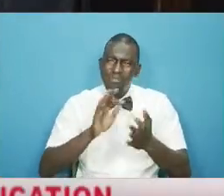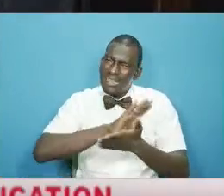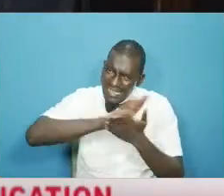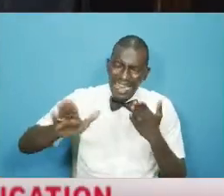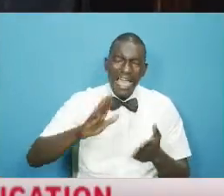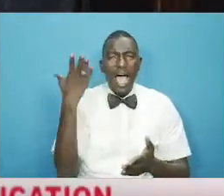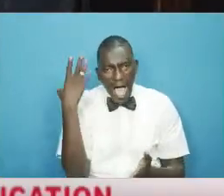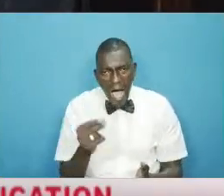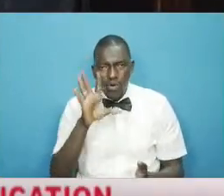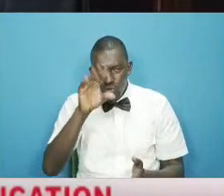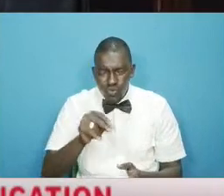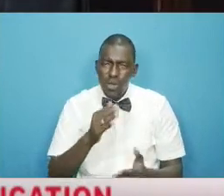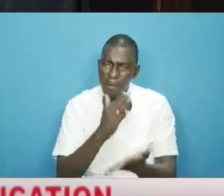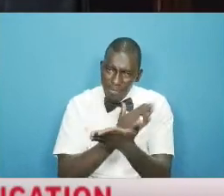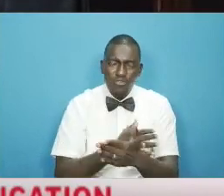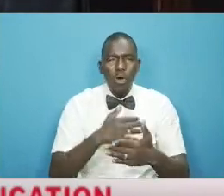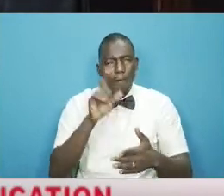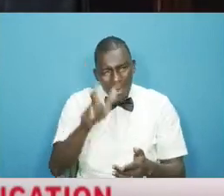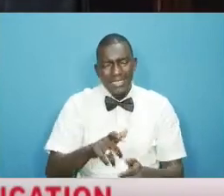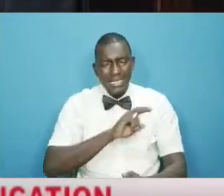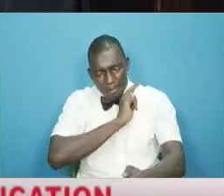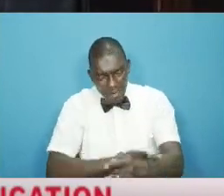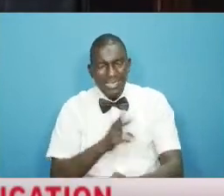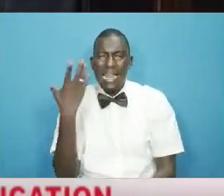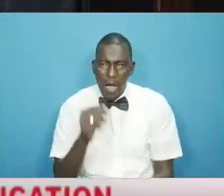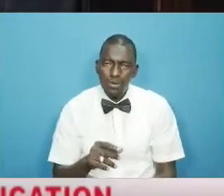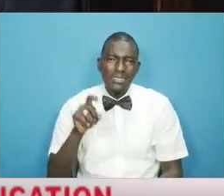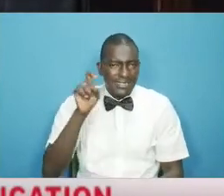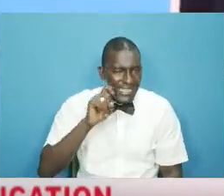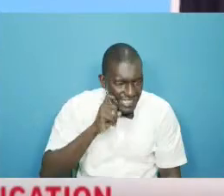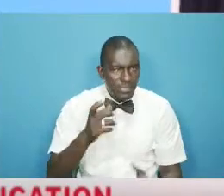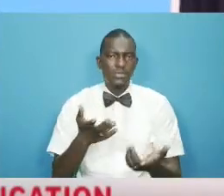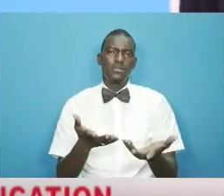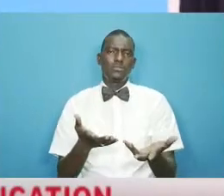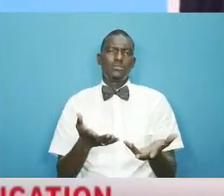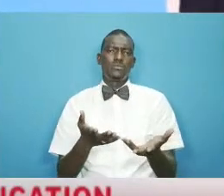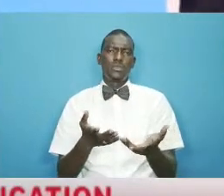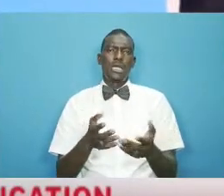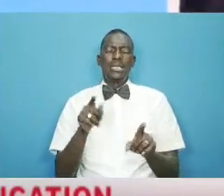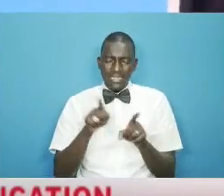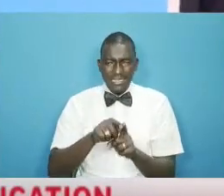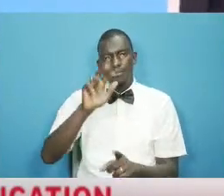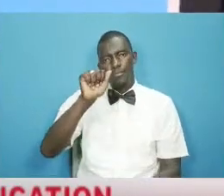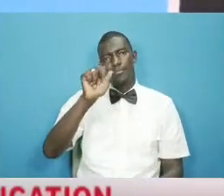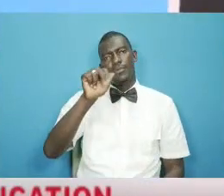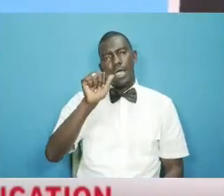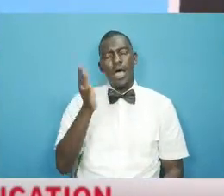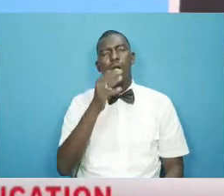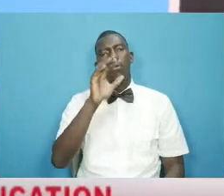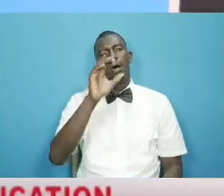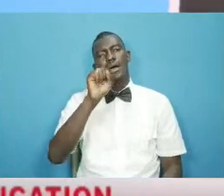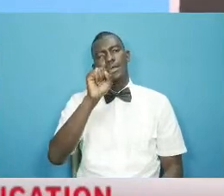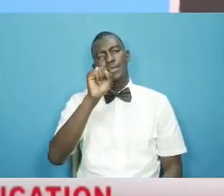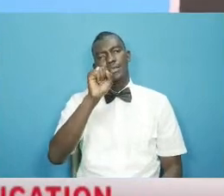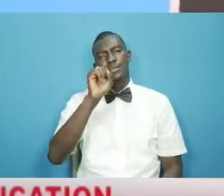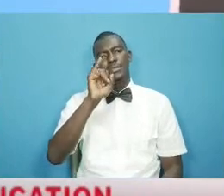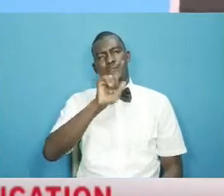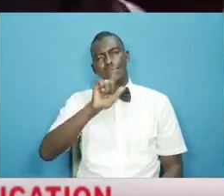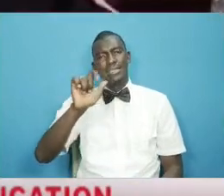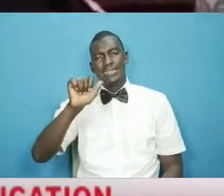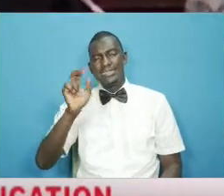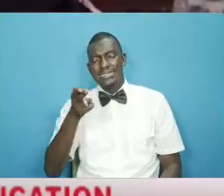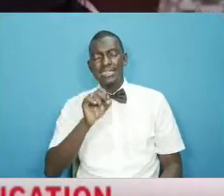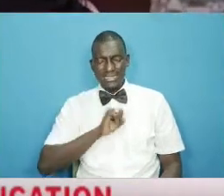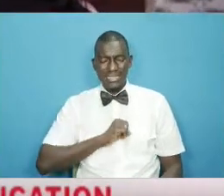concept. Parents should tell their children the realities. Our Sagarsilla, a participant, says she is impressed